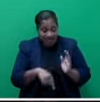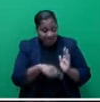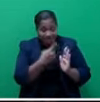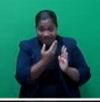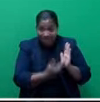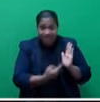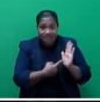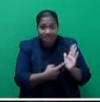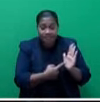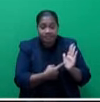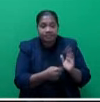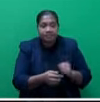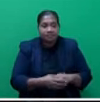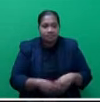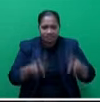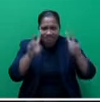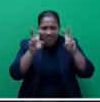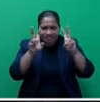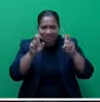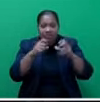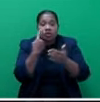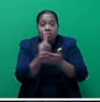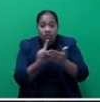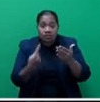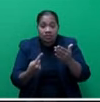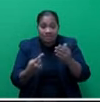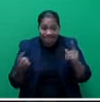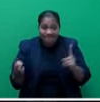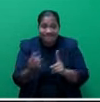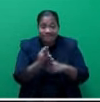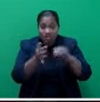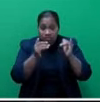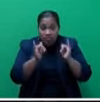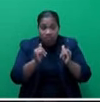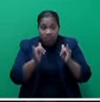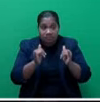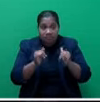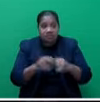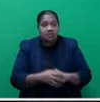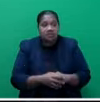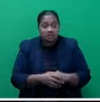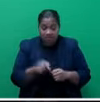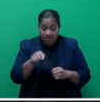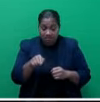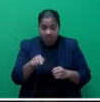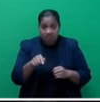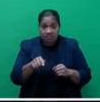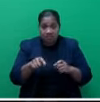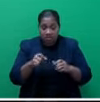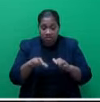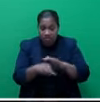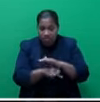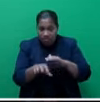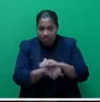notion that only specialist judges are competent to preside over corruption cases is open to challenge. Corruption